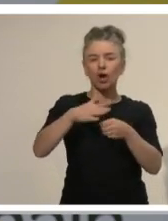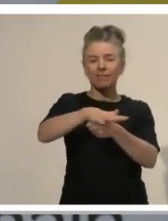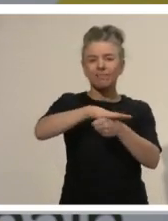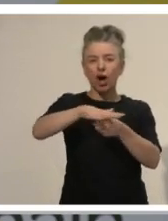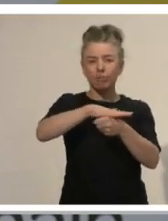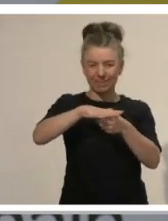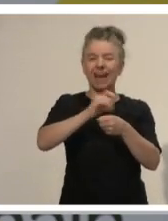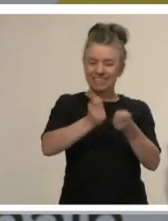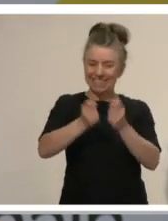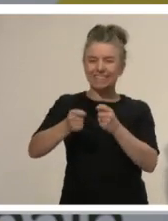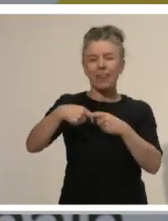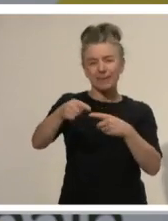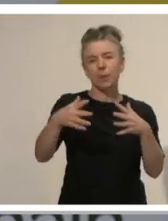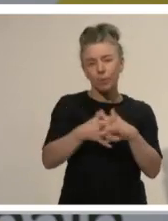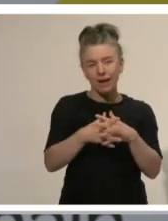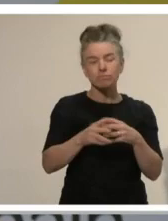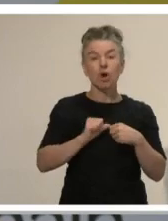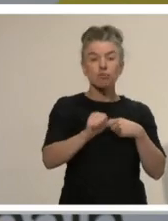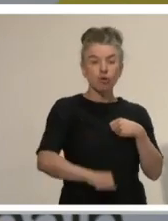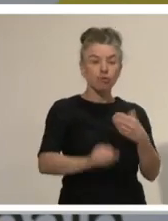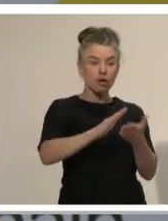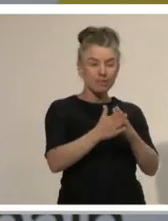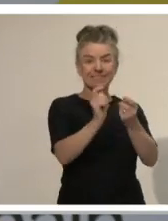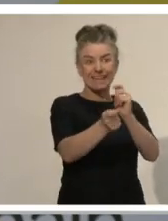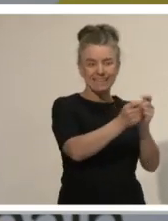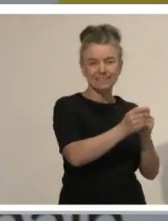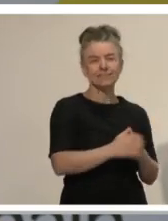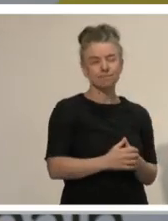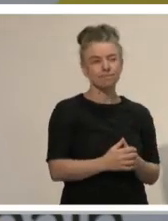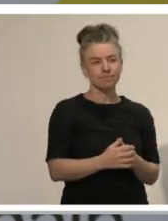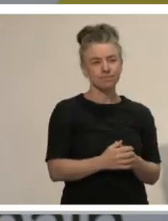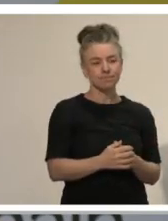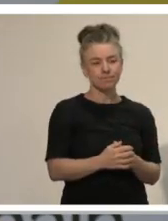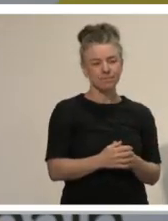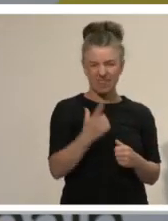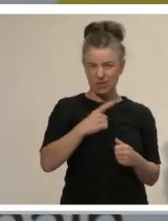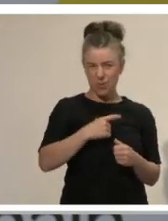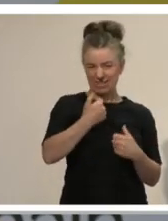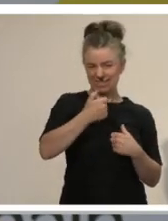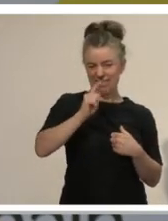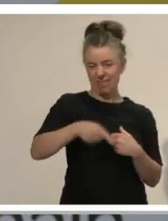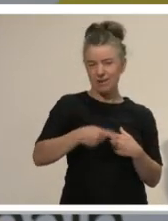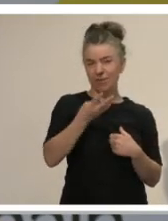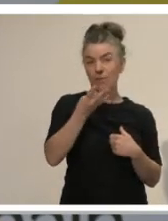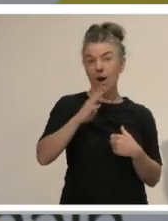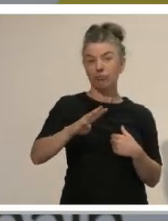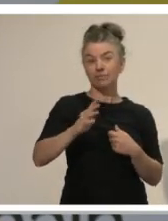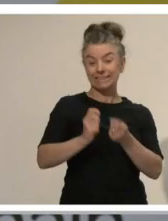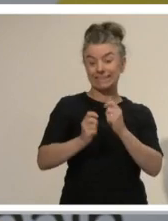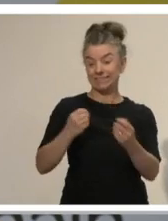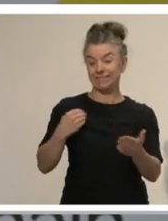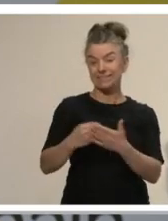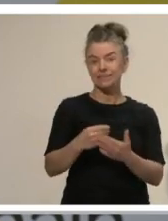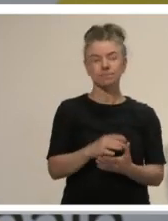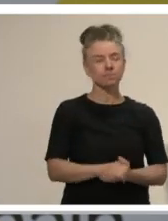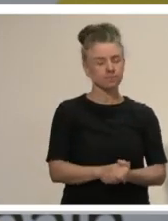DHBs this week and out in rural communities, and you've seen that reflected in the 6,400 tests that have been done, because actually the number